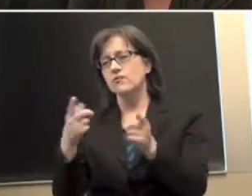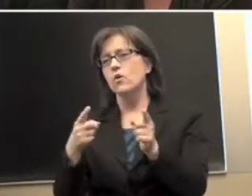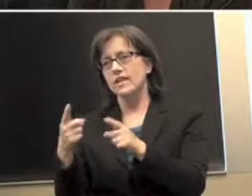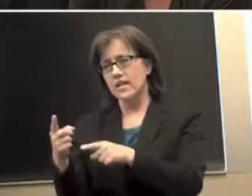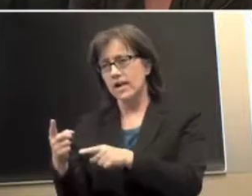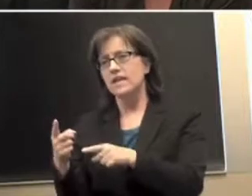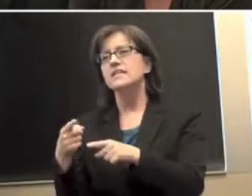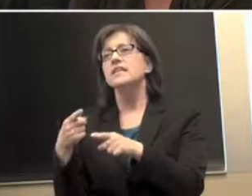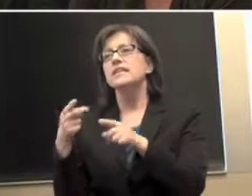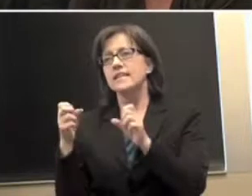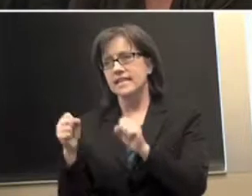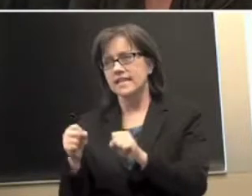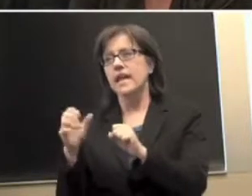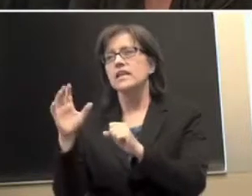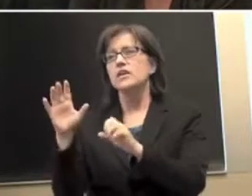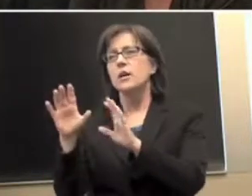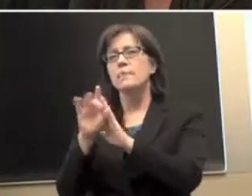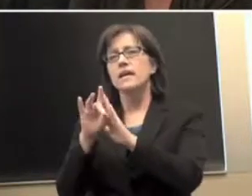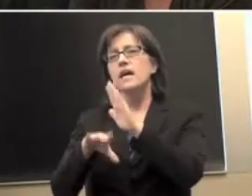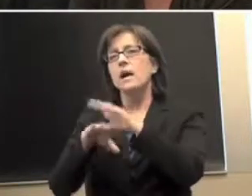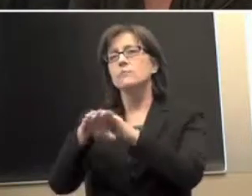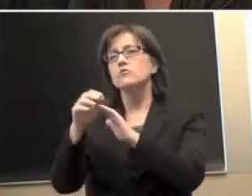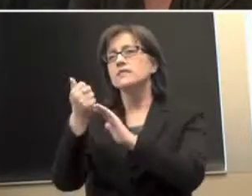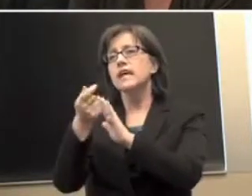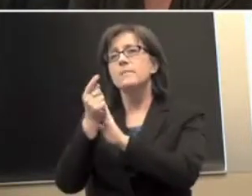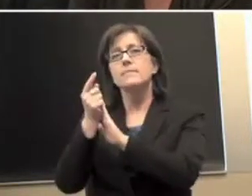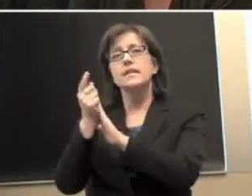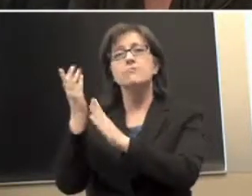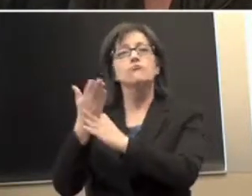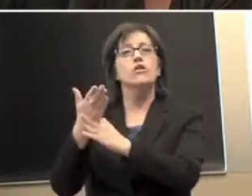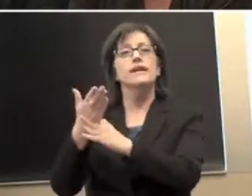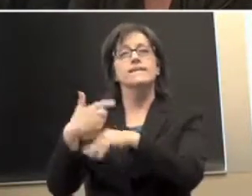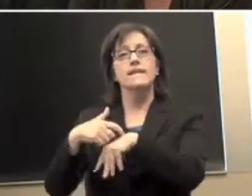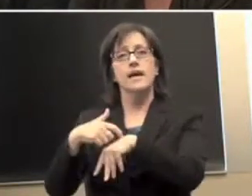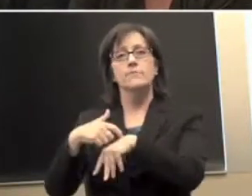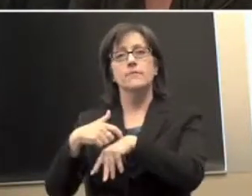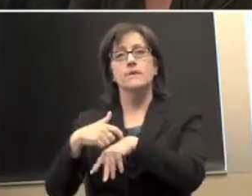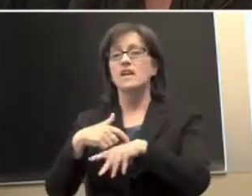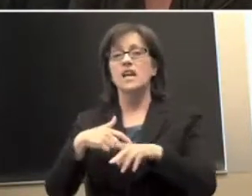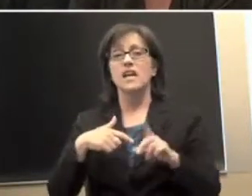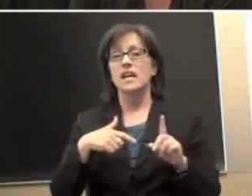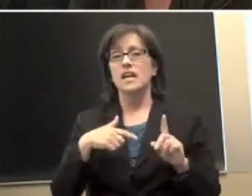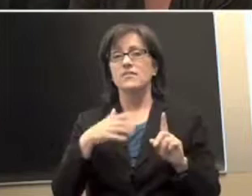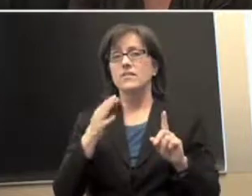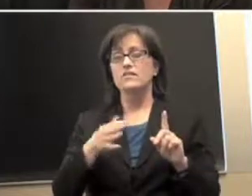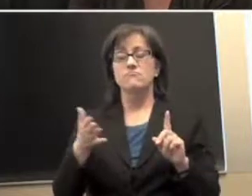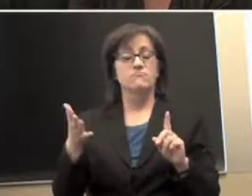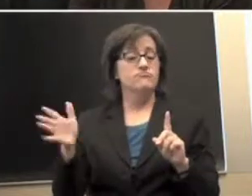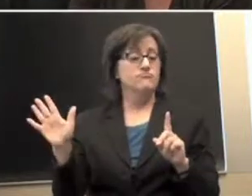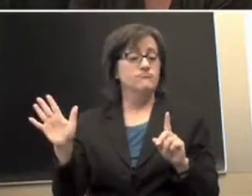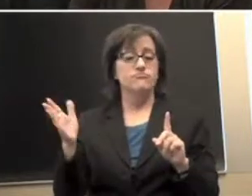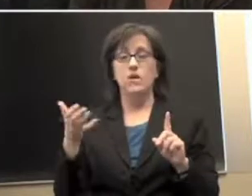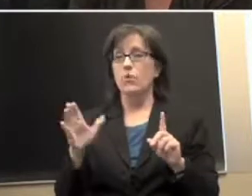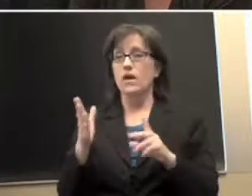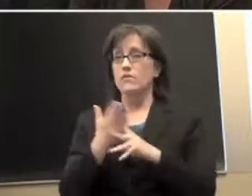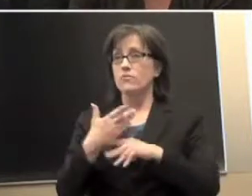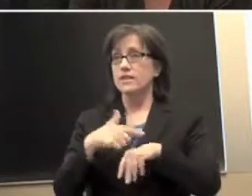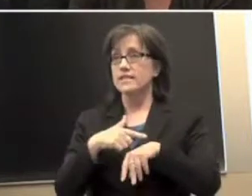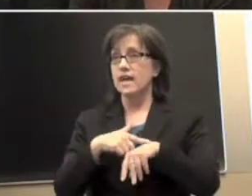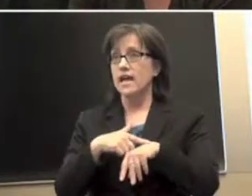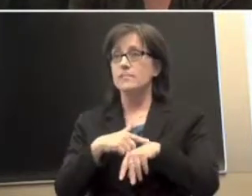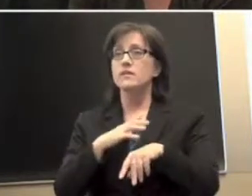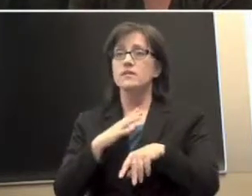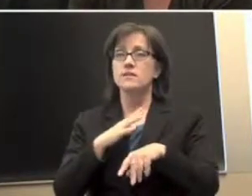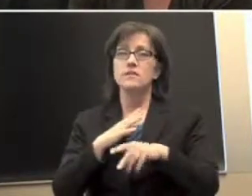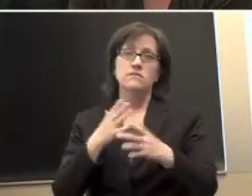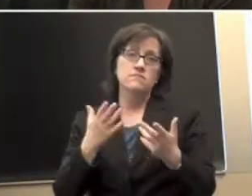could choose up to a 10-minute break time. If he chose not to take the break time, that's fine too, but that would be built into